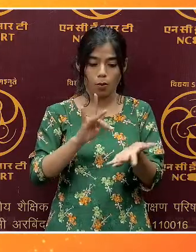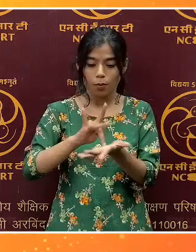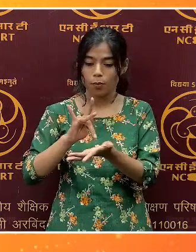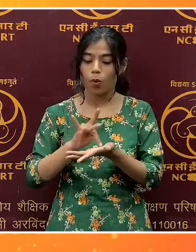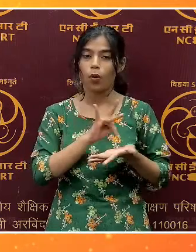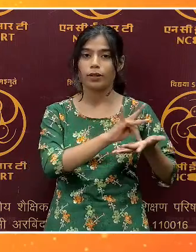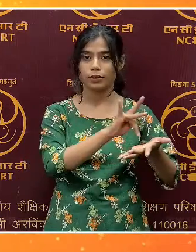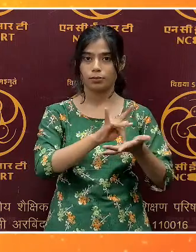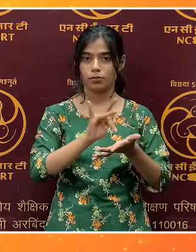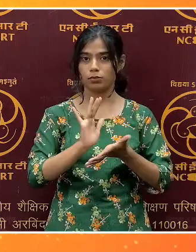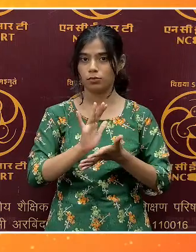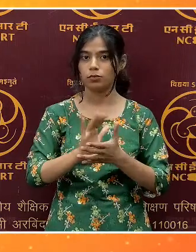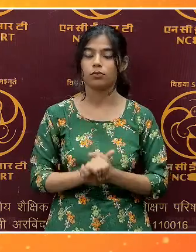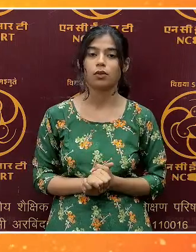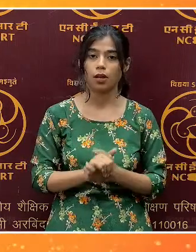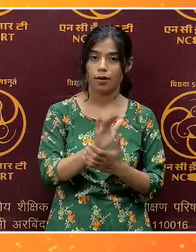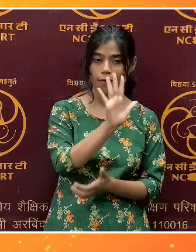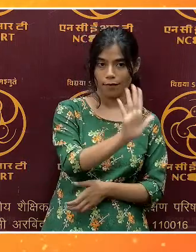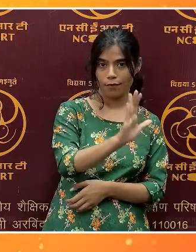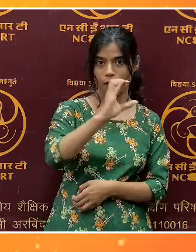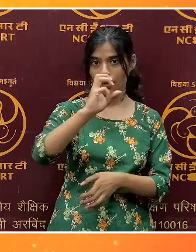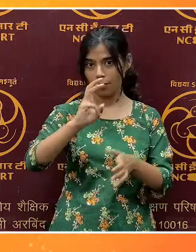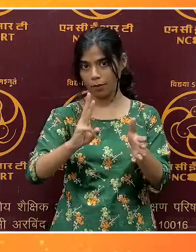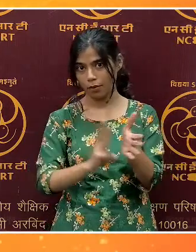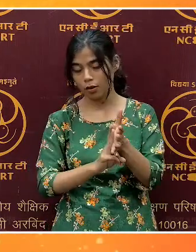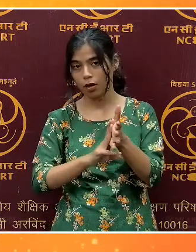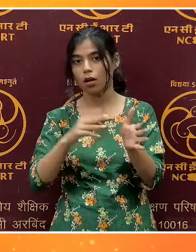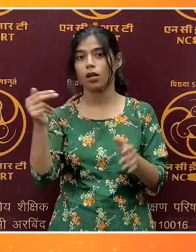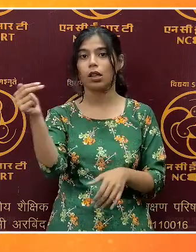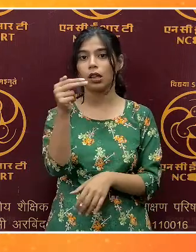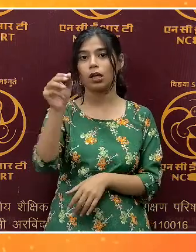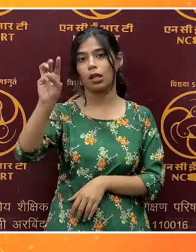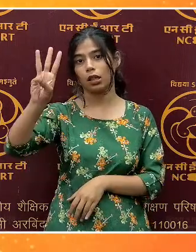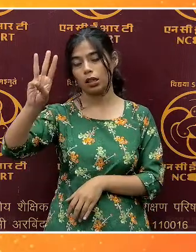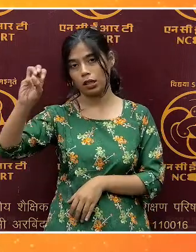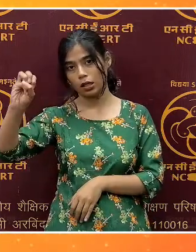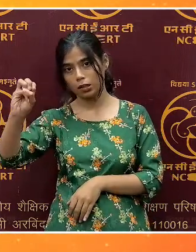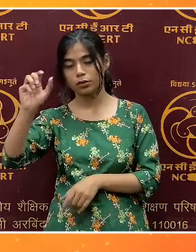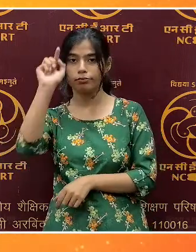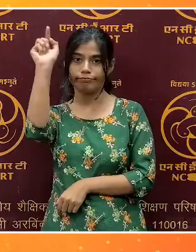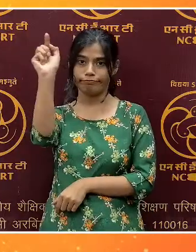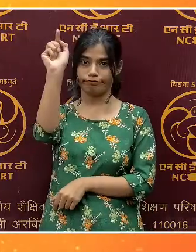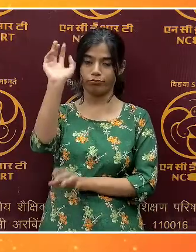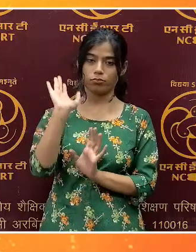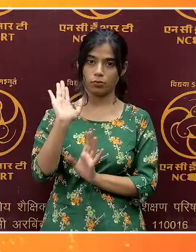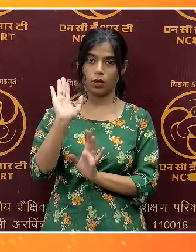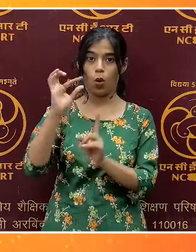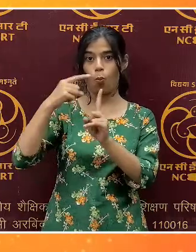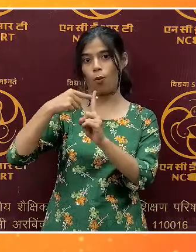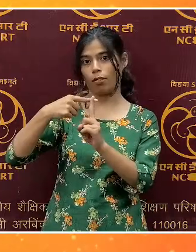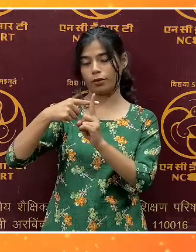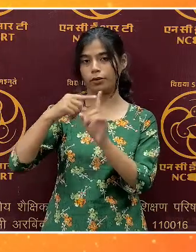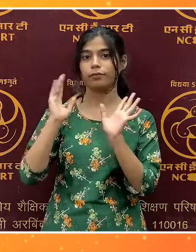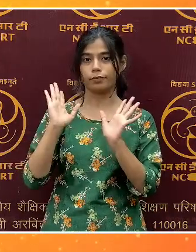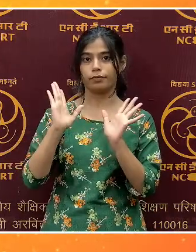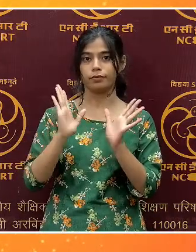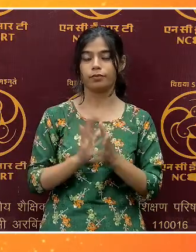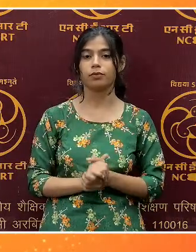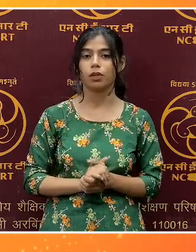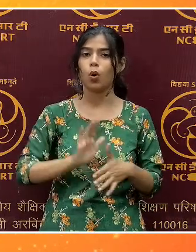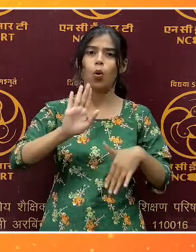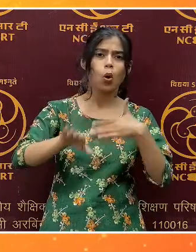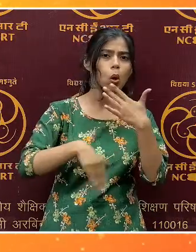is 5 centimeter 30 degree positive angle, and in the other